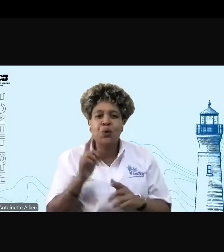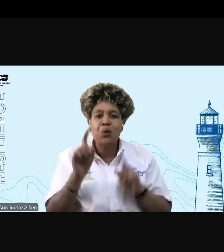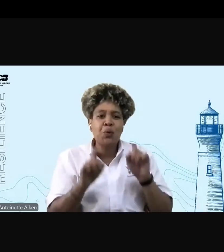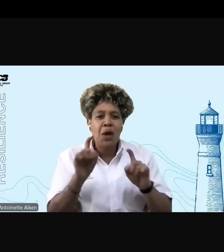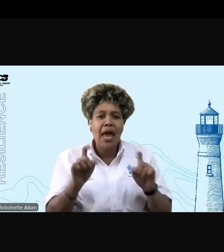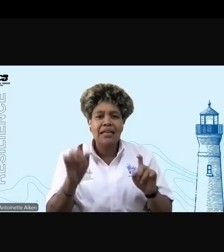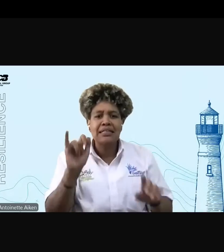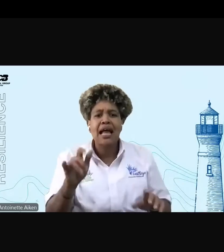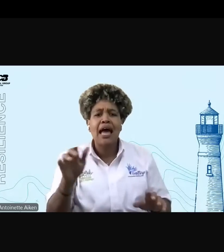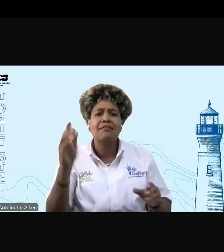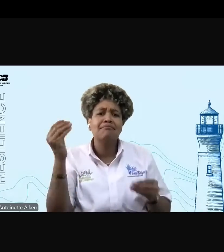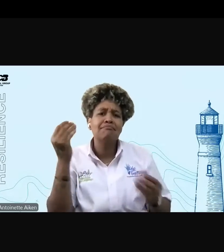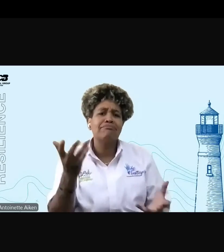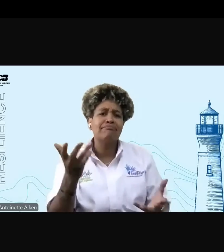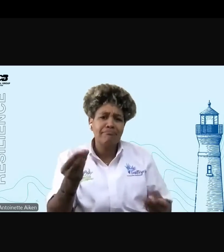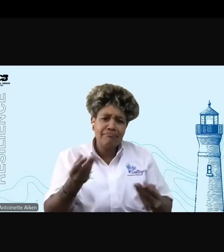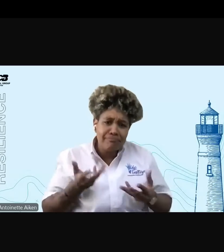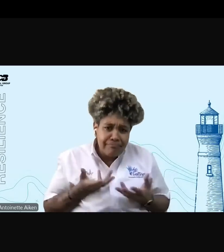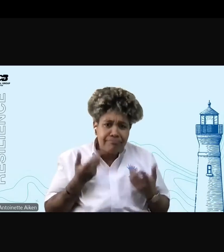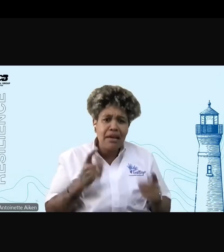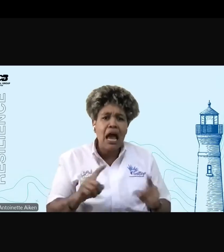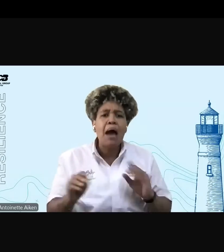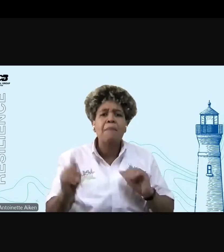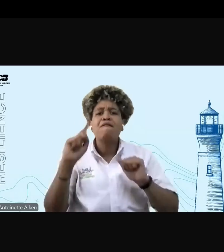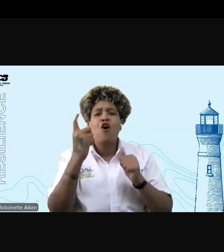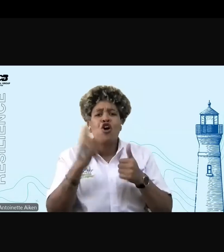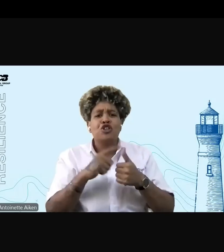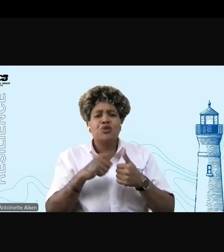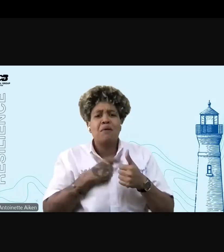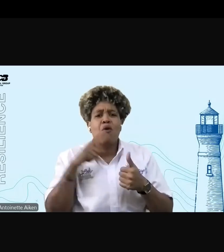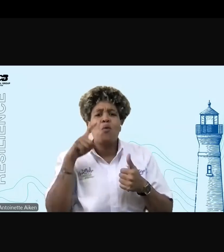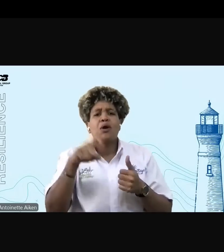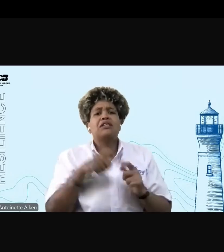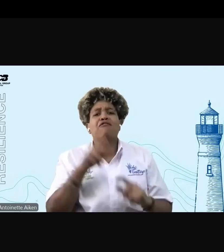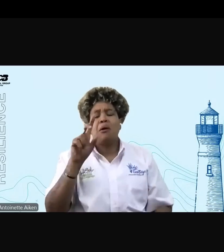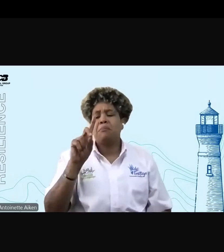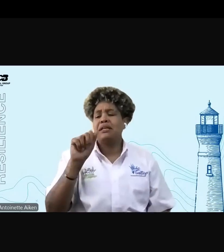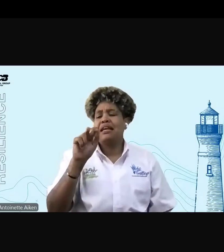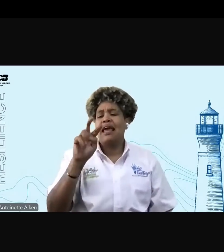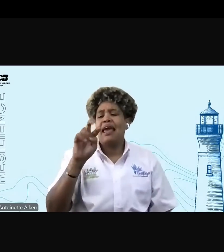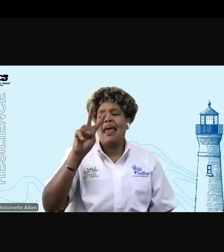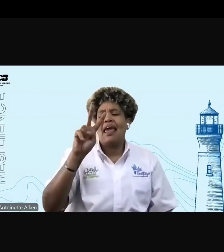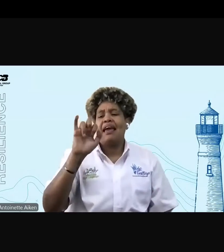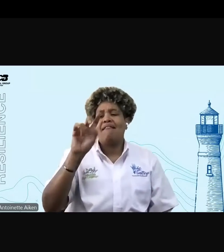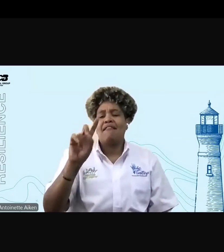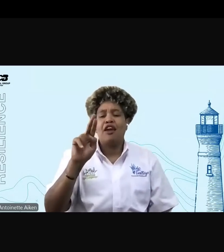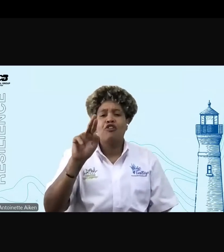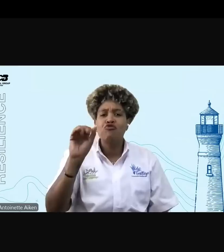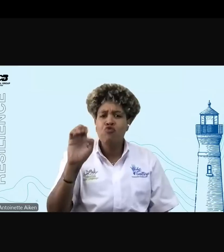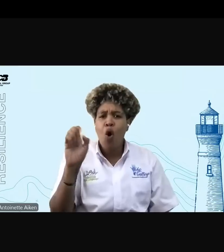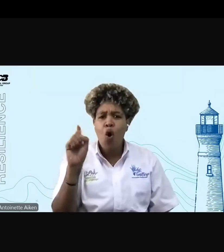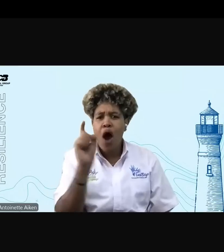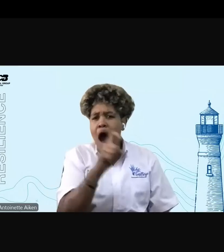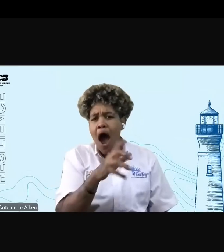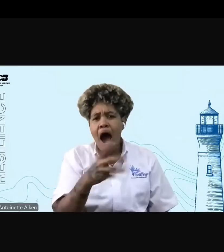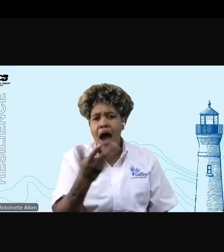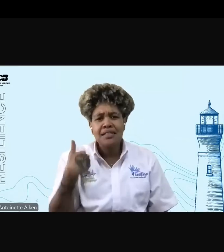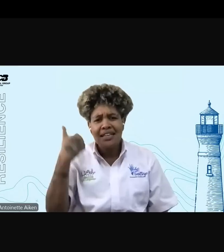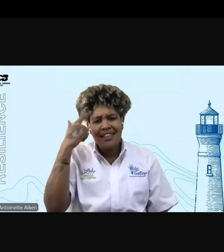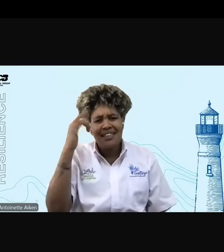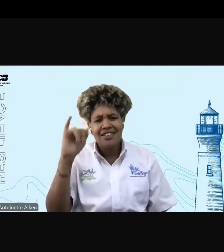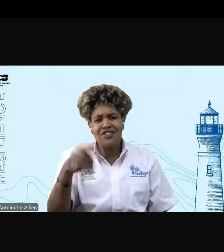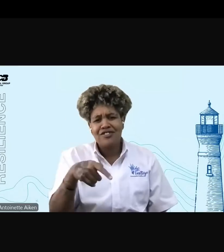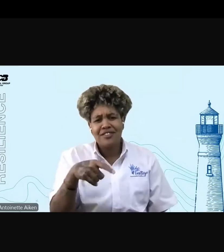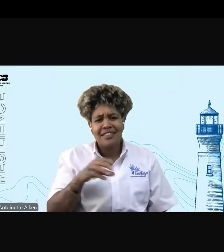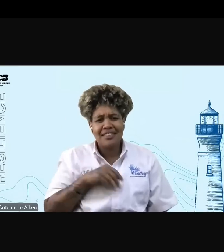questions that have been submitted. First, we have a question from David Rose. He asks, I think I'll just take